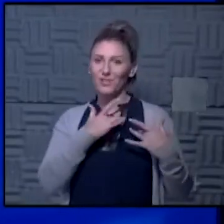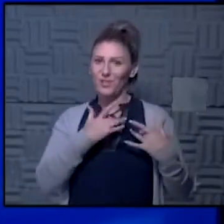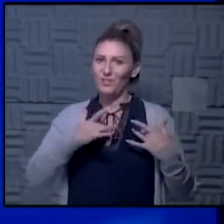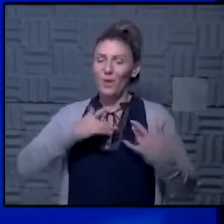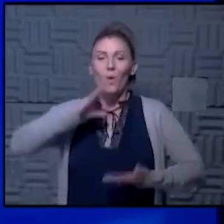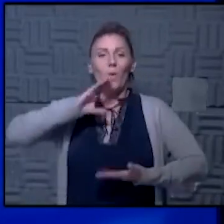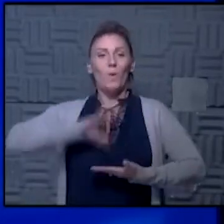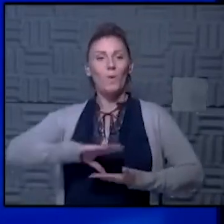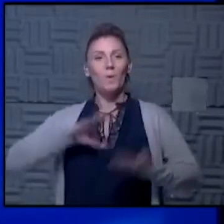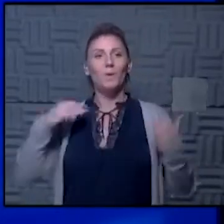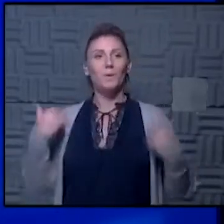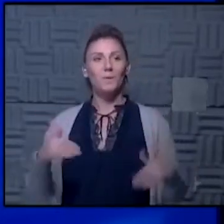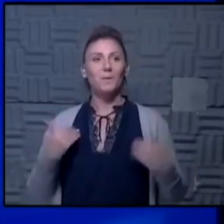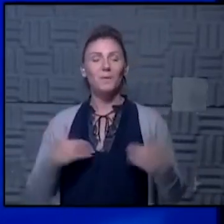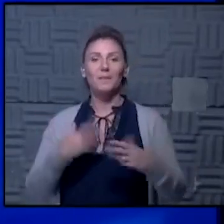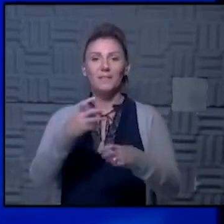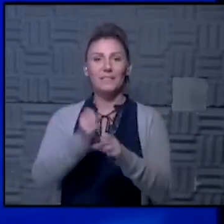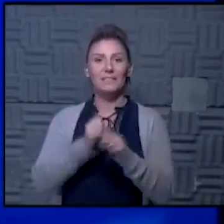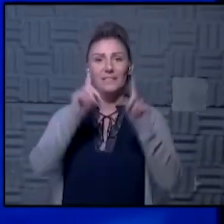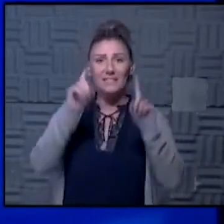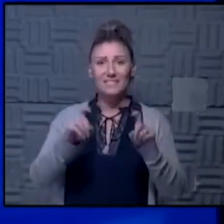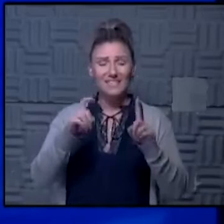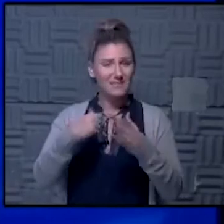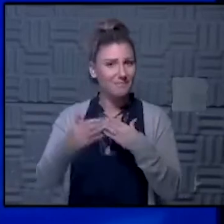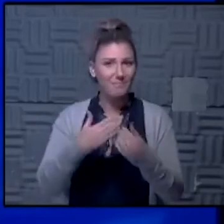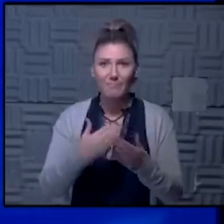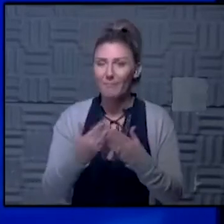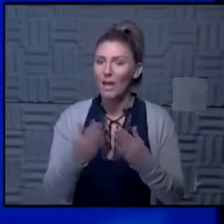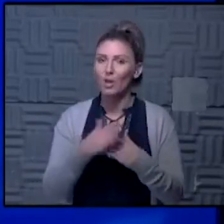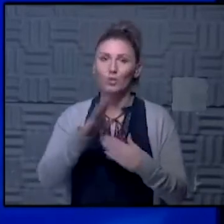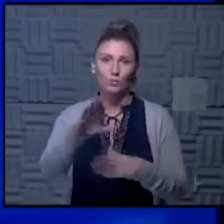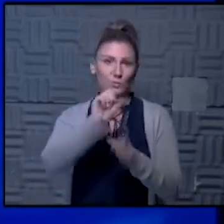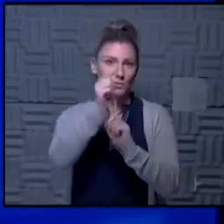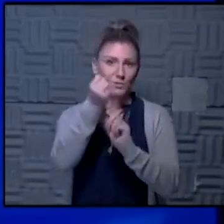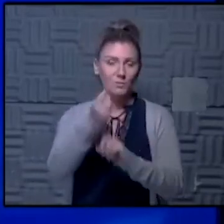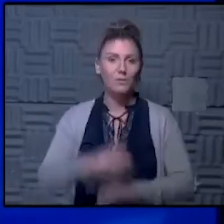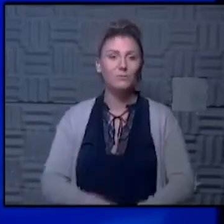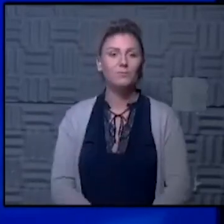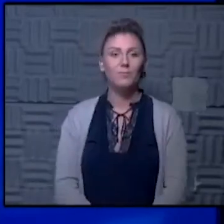really good about getting a test if you need one, regardless of the circumstances.